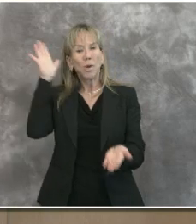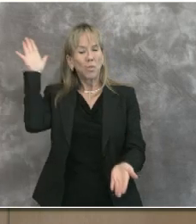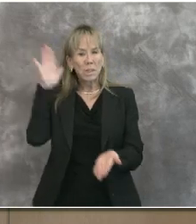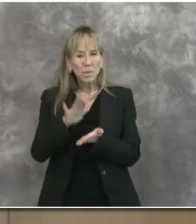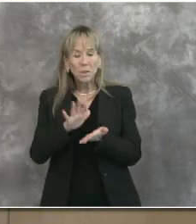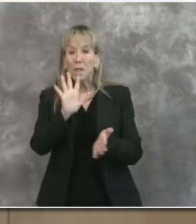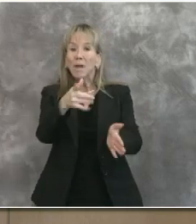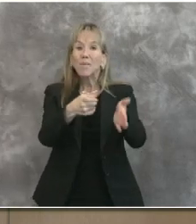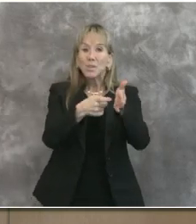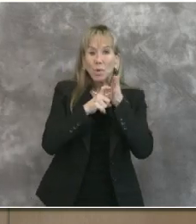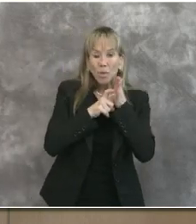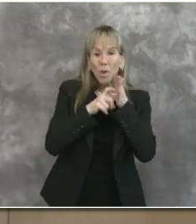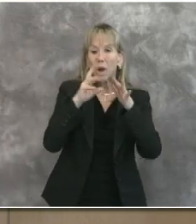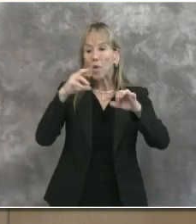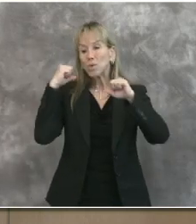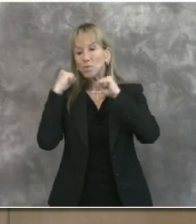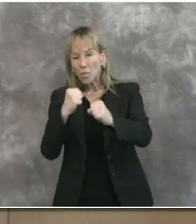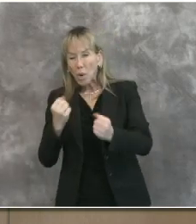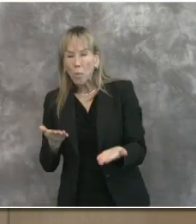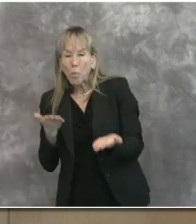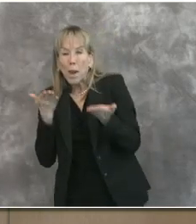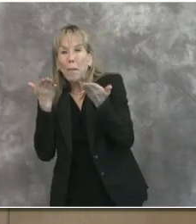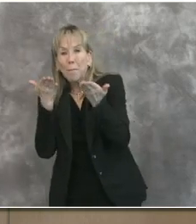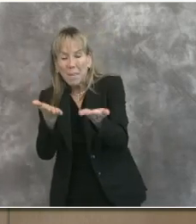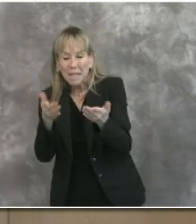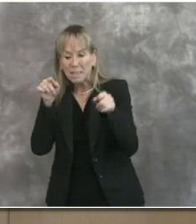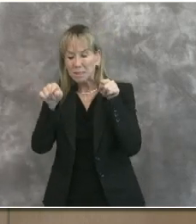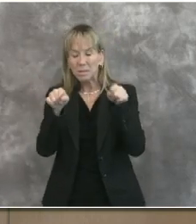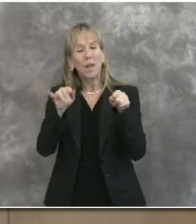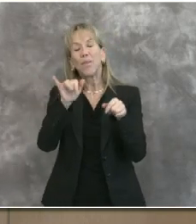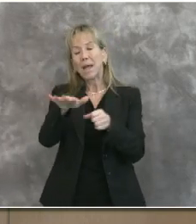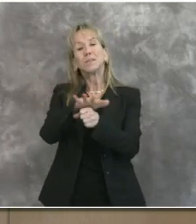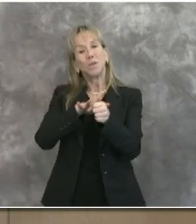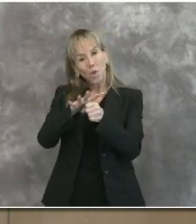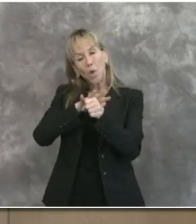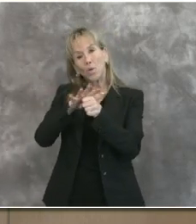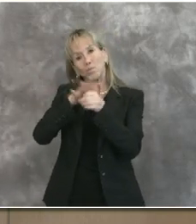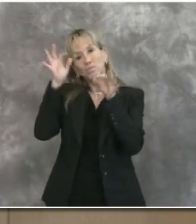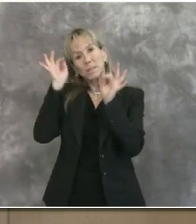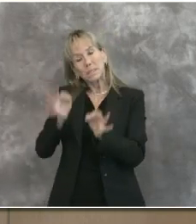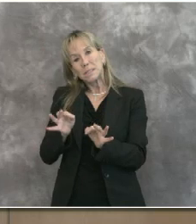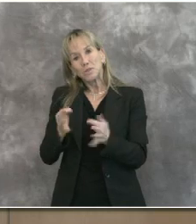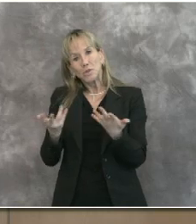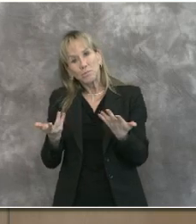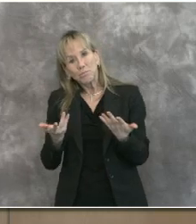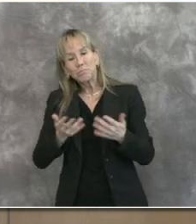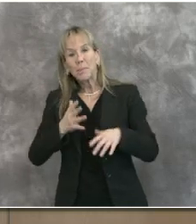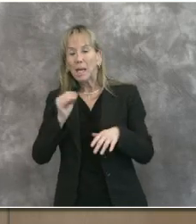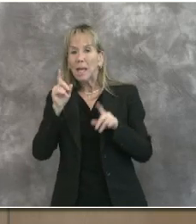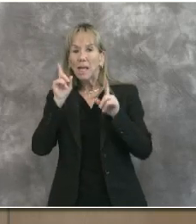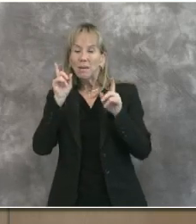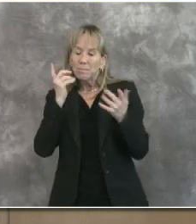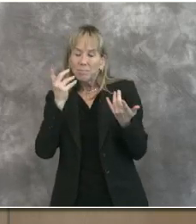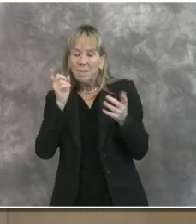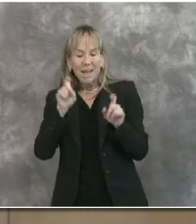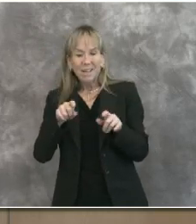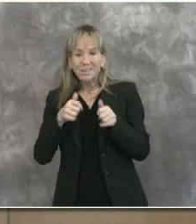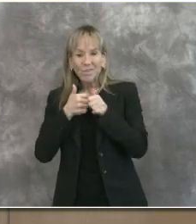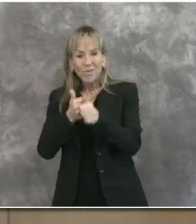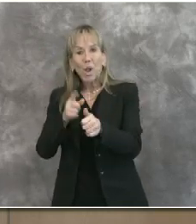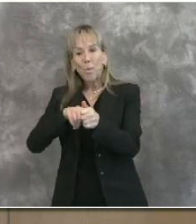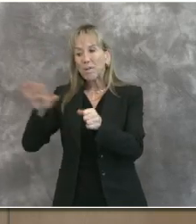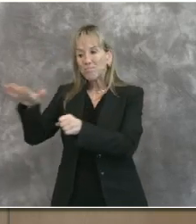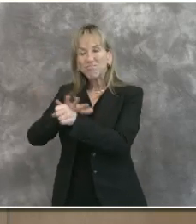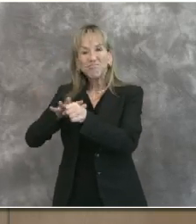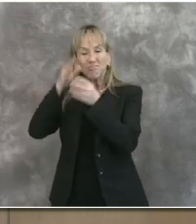or strongly recommended, I think is, again, a local decision that should be made based on local information. Certainly,